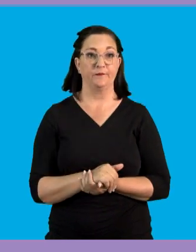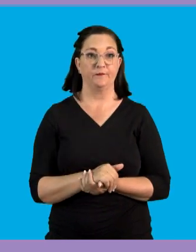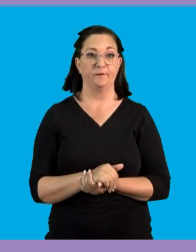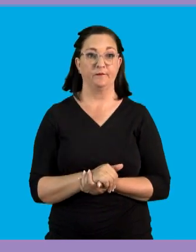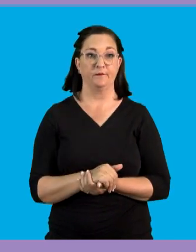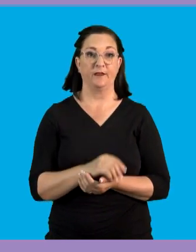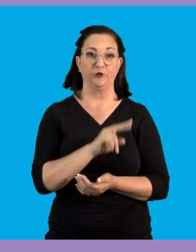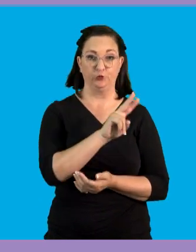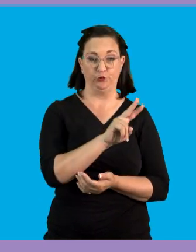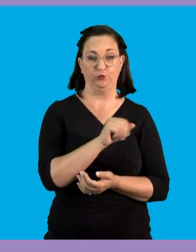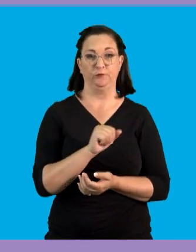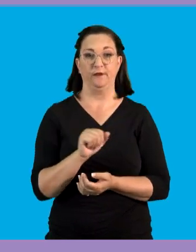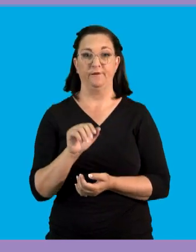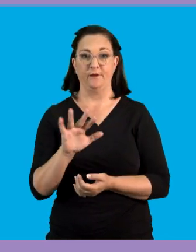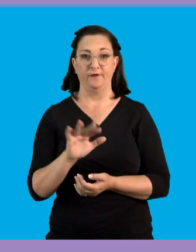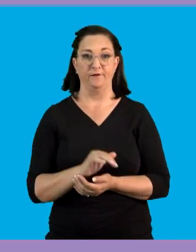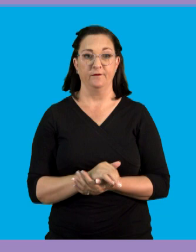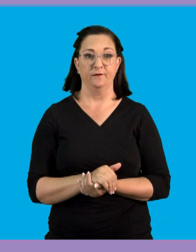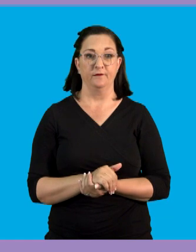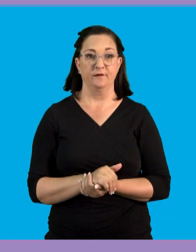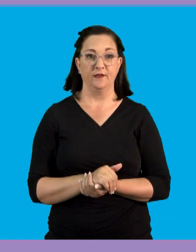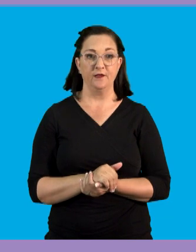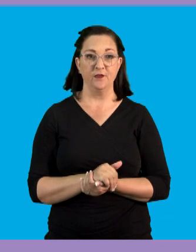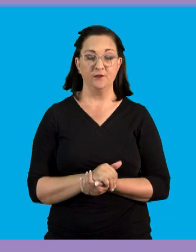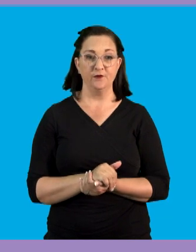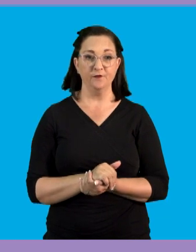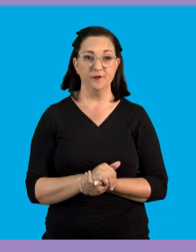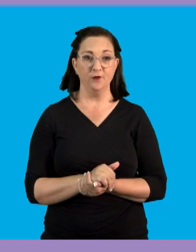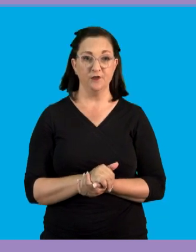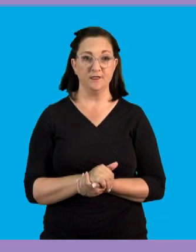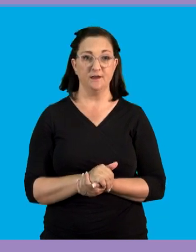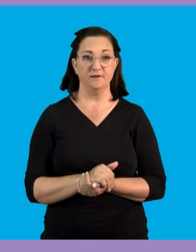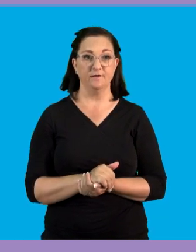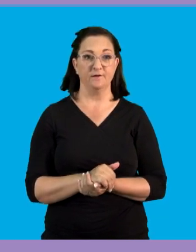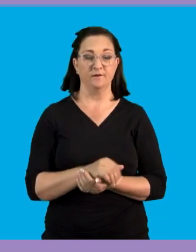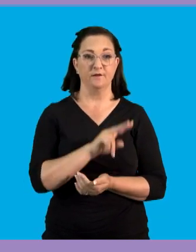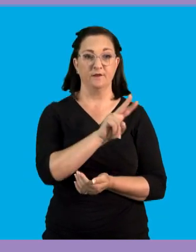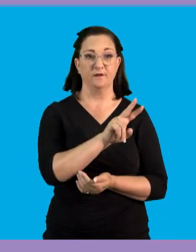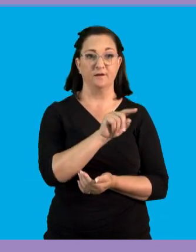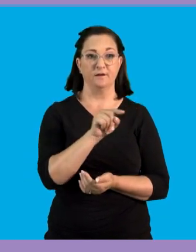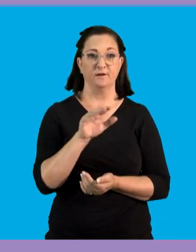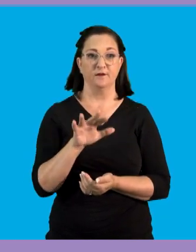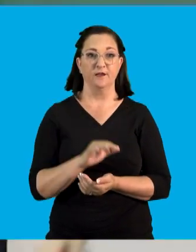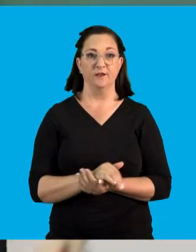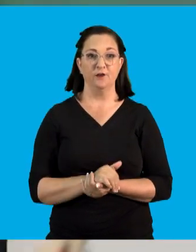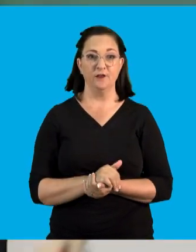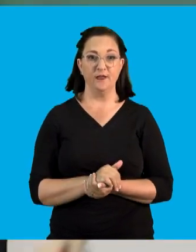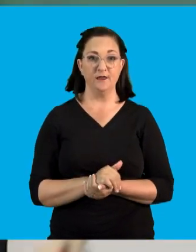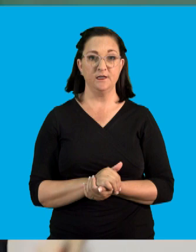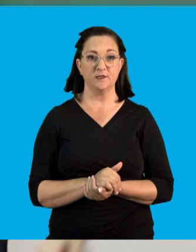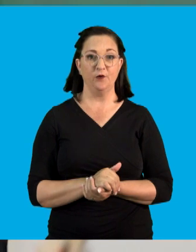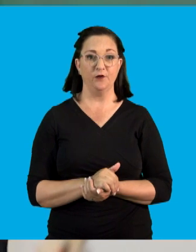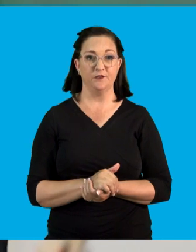that is my 2 and my 5, right? There are no other factors. And remember, we do not repeat